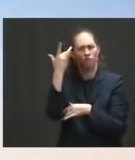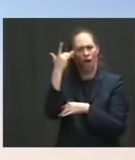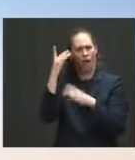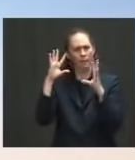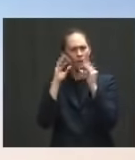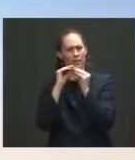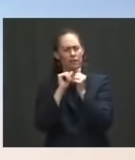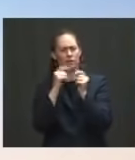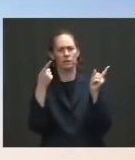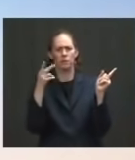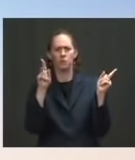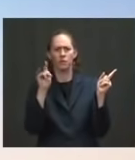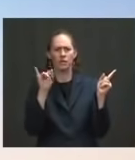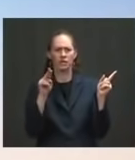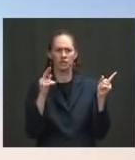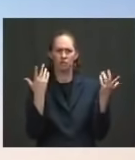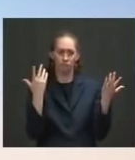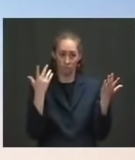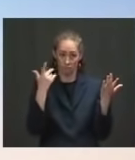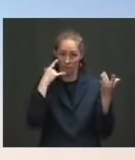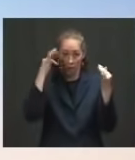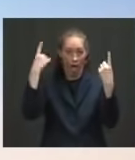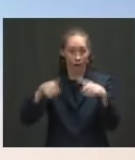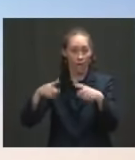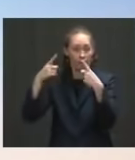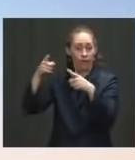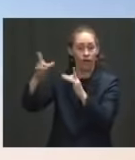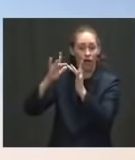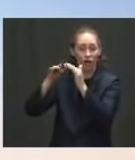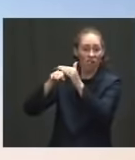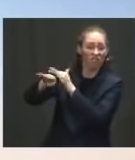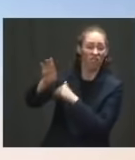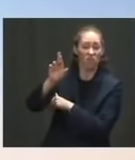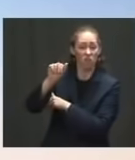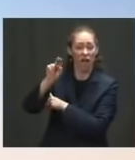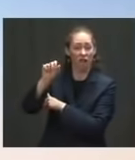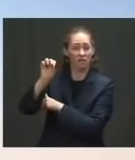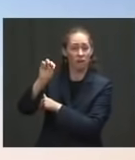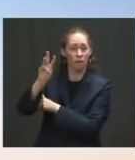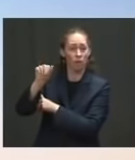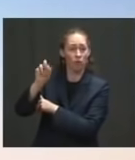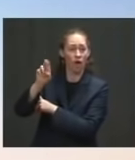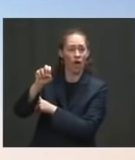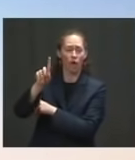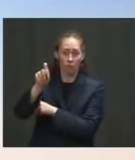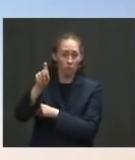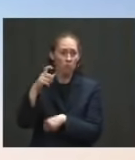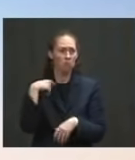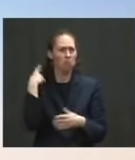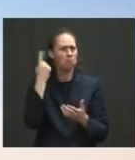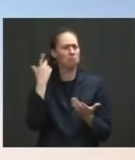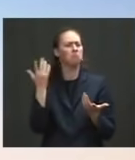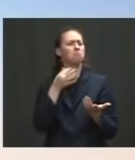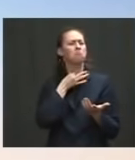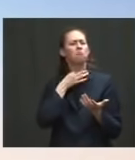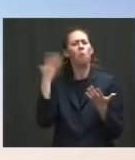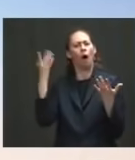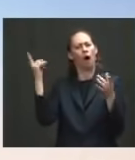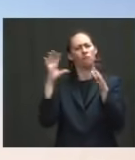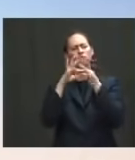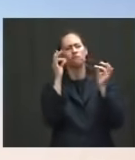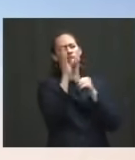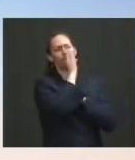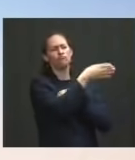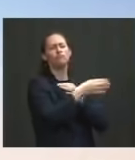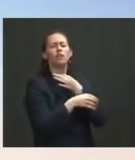these recent ransomware attacks? What exactly did President Biden say? He reiterated that the